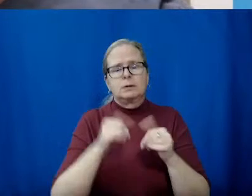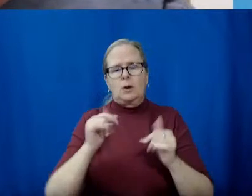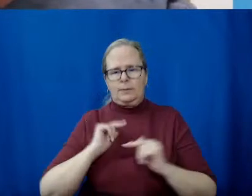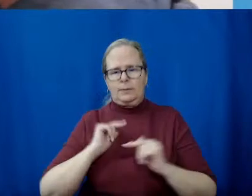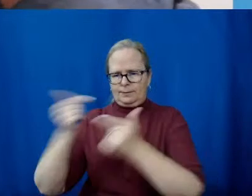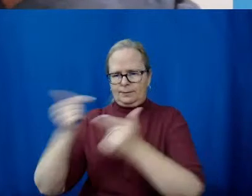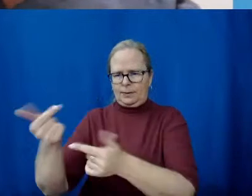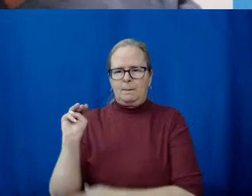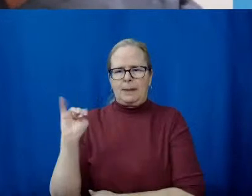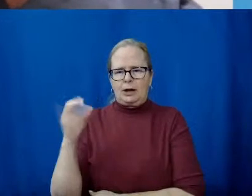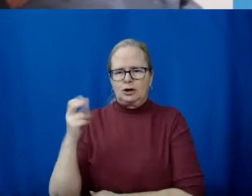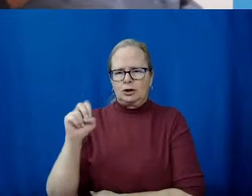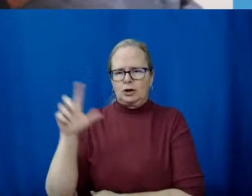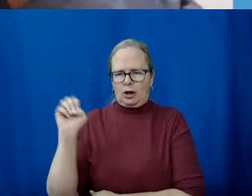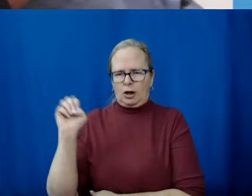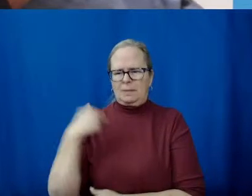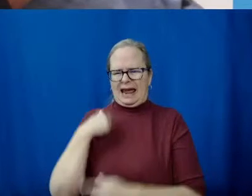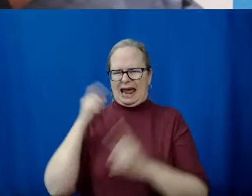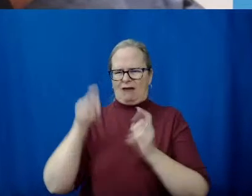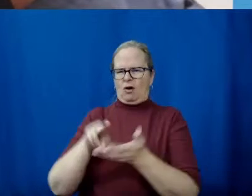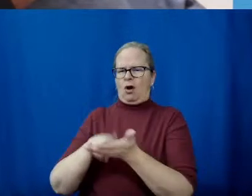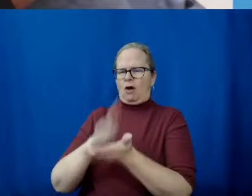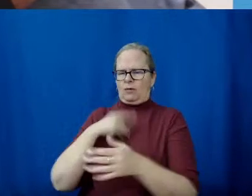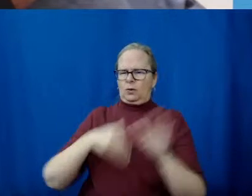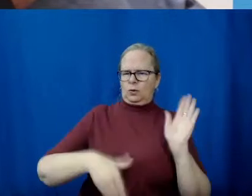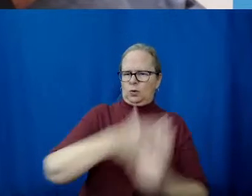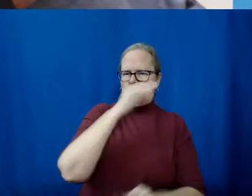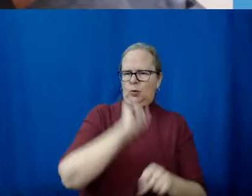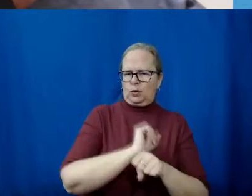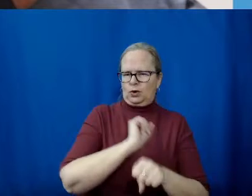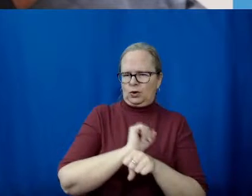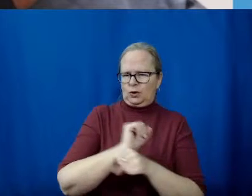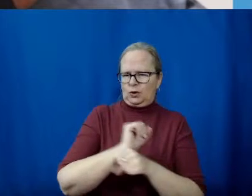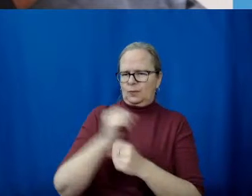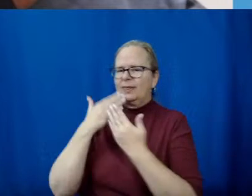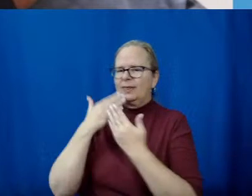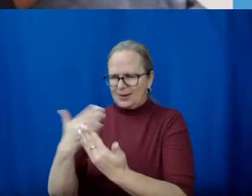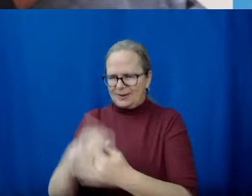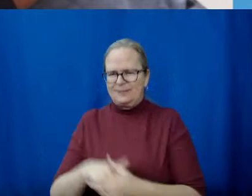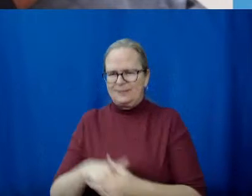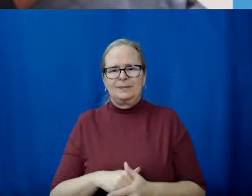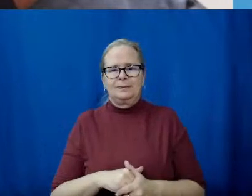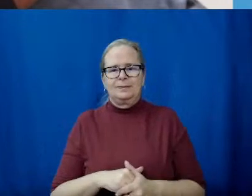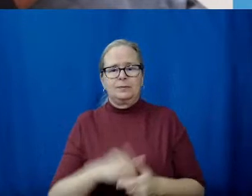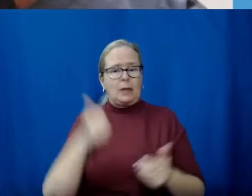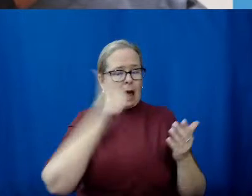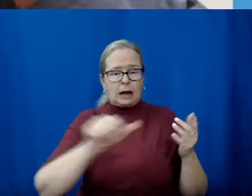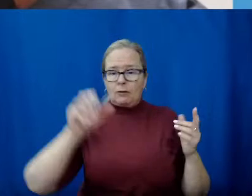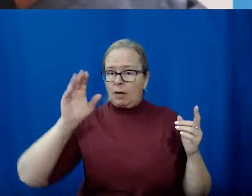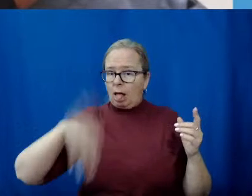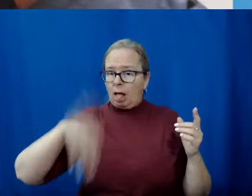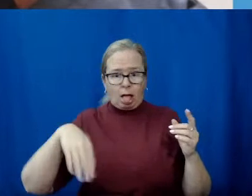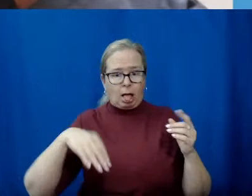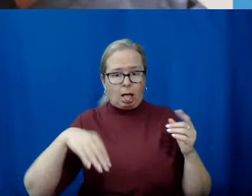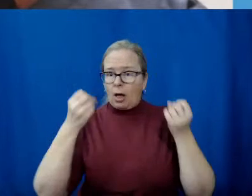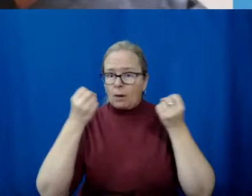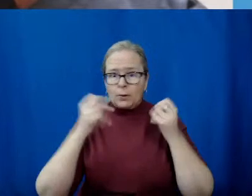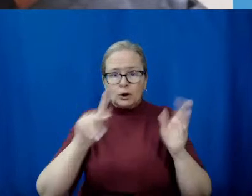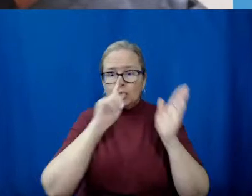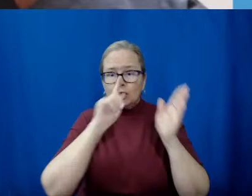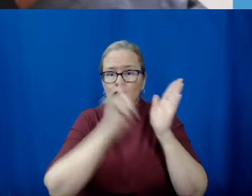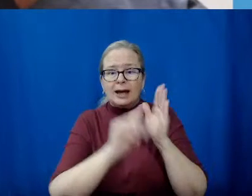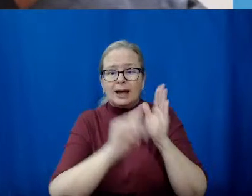Vipond. And yeah, if you haven't had a chance to check out that campaign that is currently ongoing on Twitter with the hashtag Running on